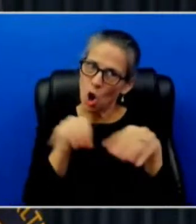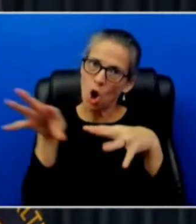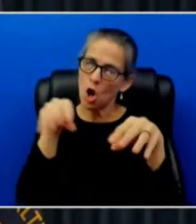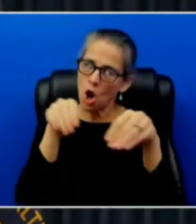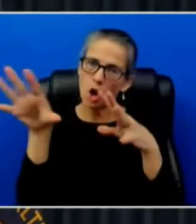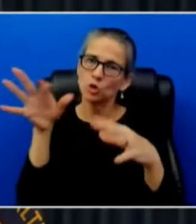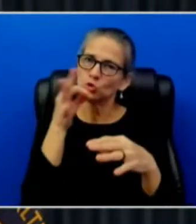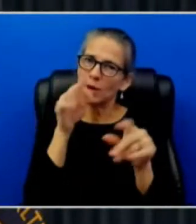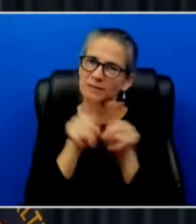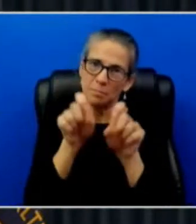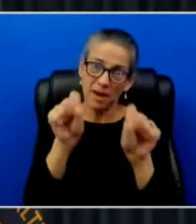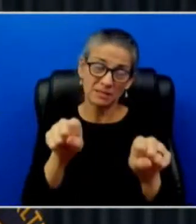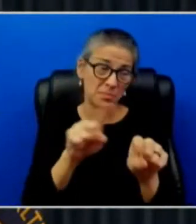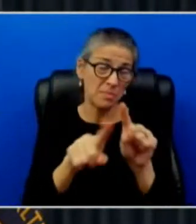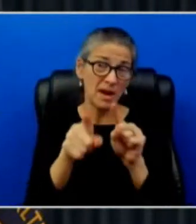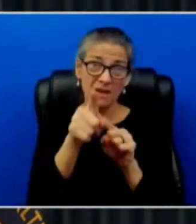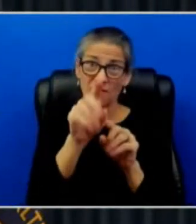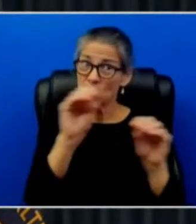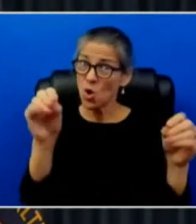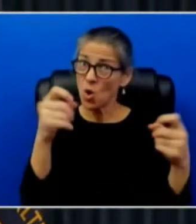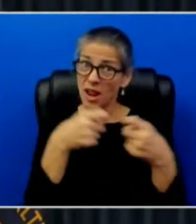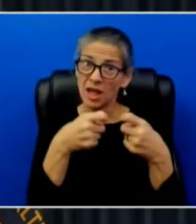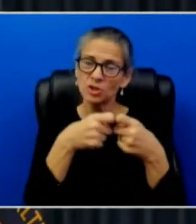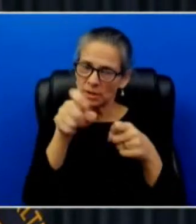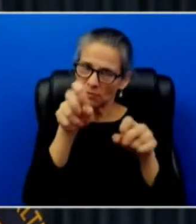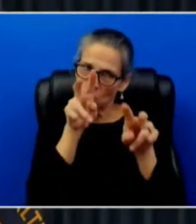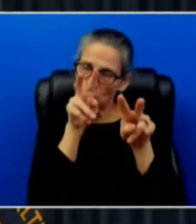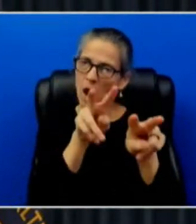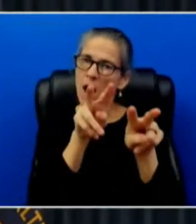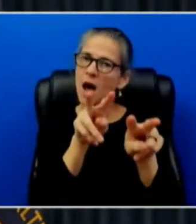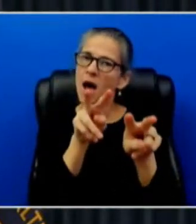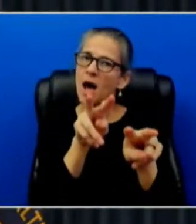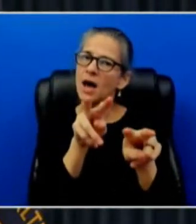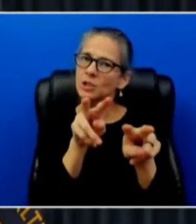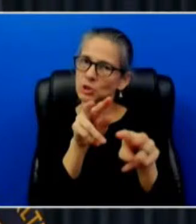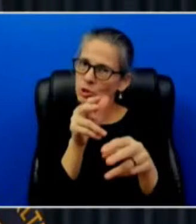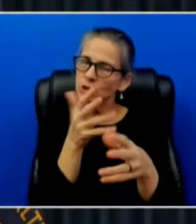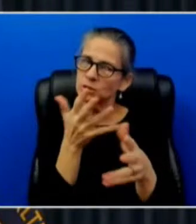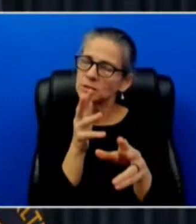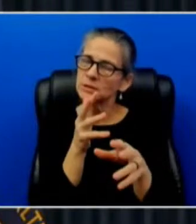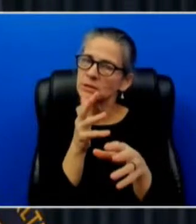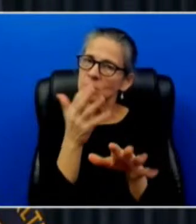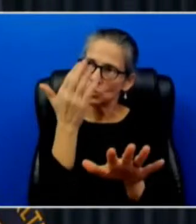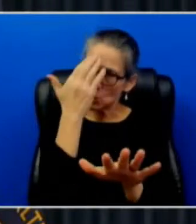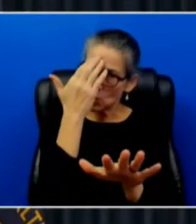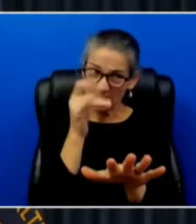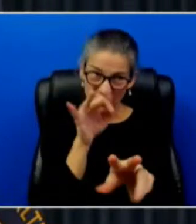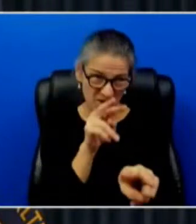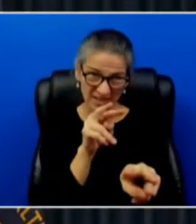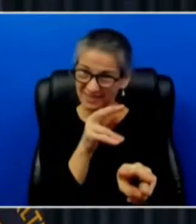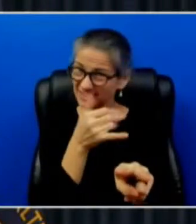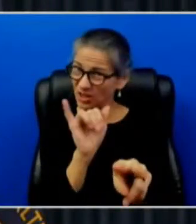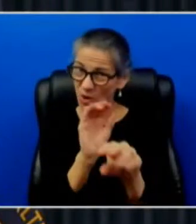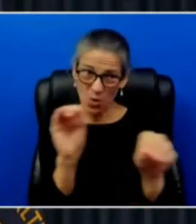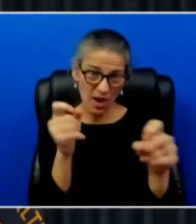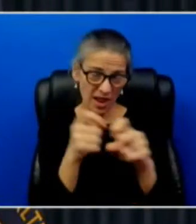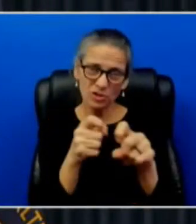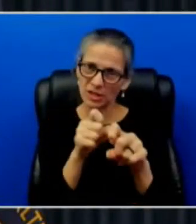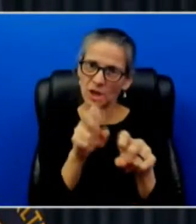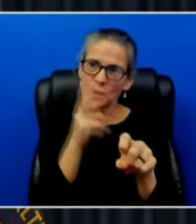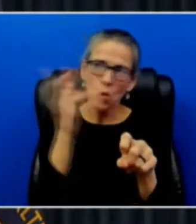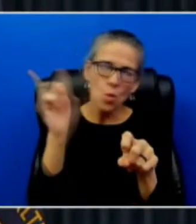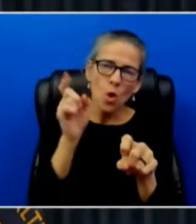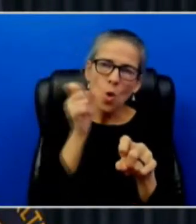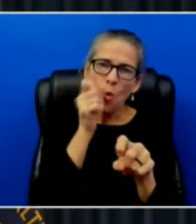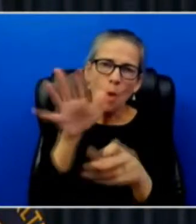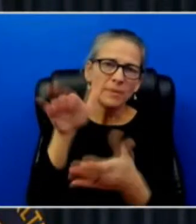But those without power need to be monitoring it pretty closely and knowing where that warming center is. Now, they say that I